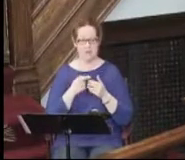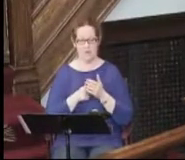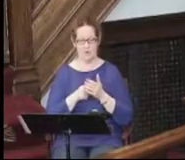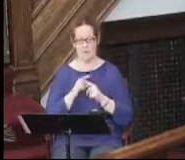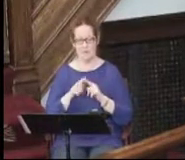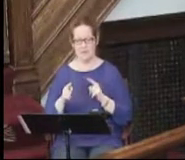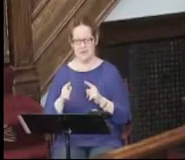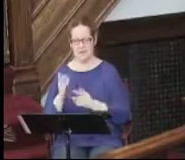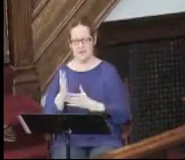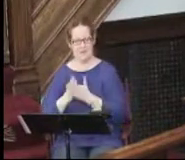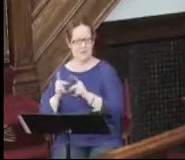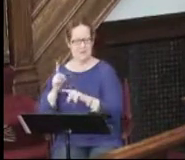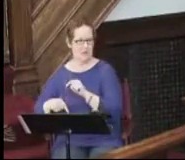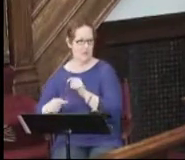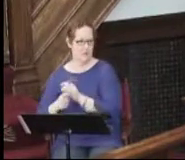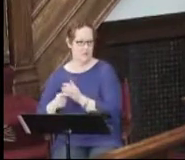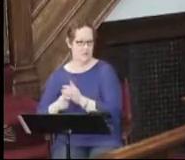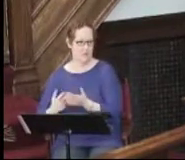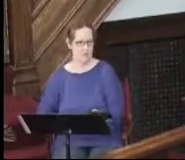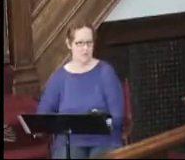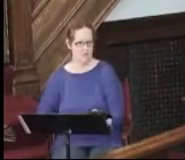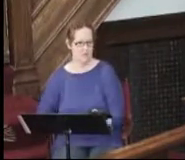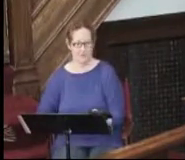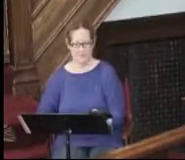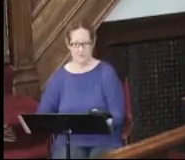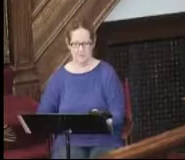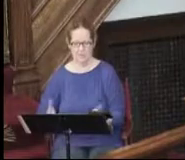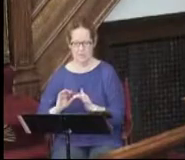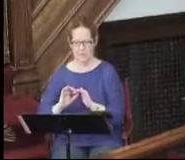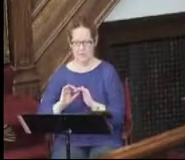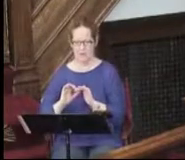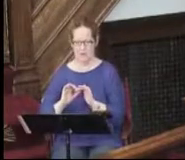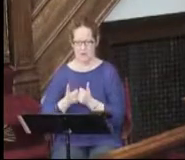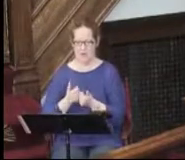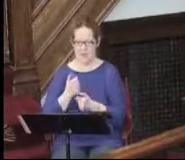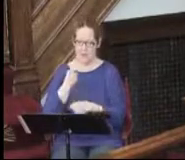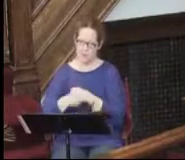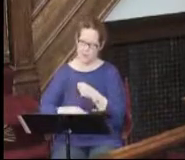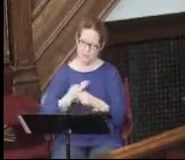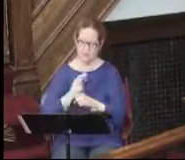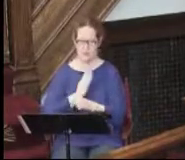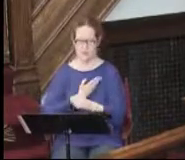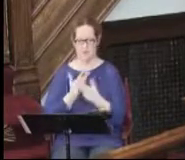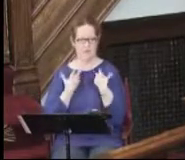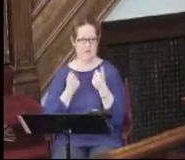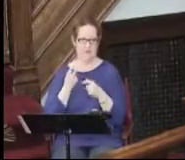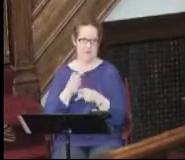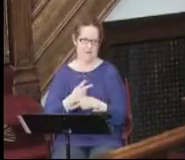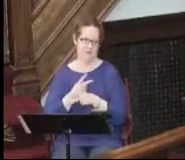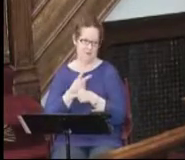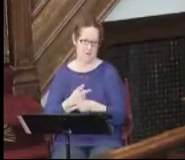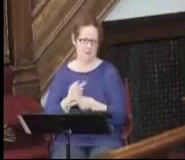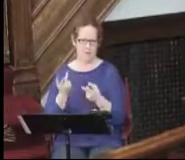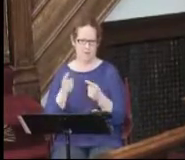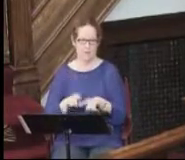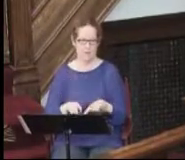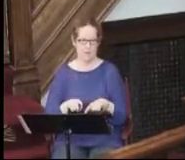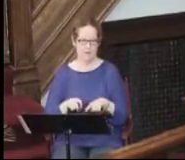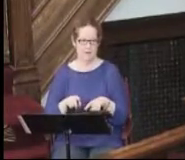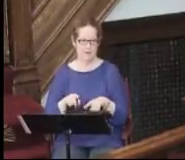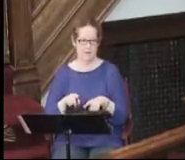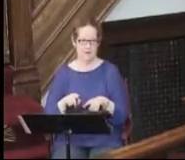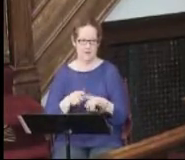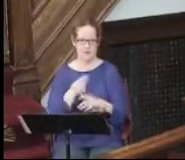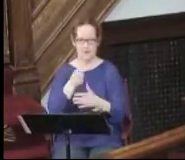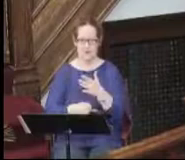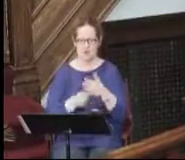about those for whom that may be difficult? How universal is our health care when we